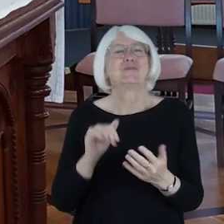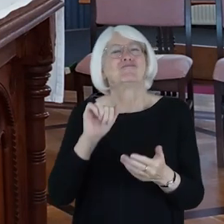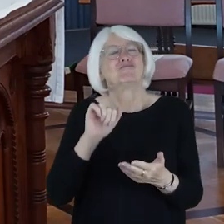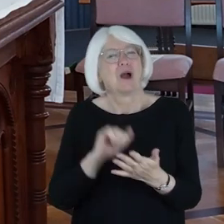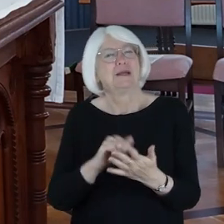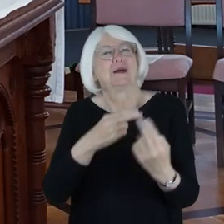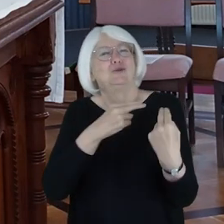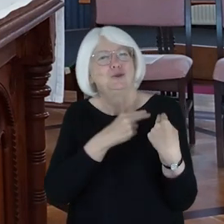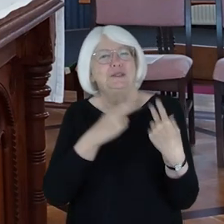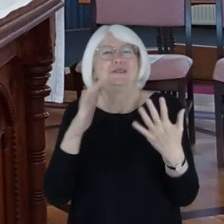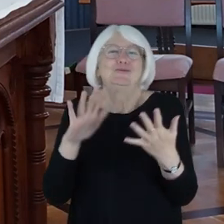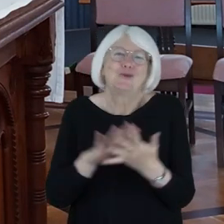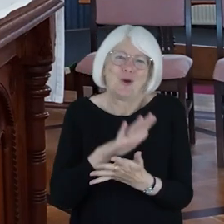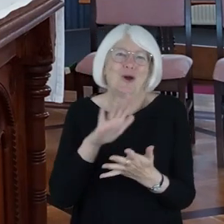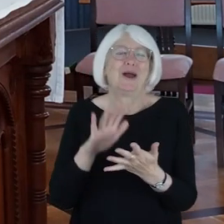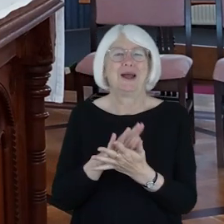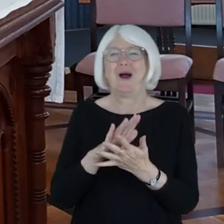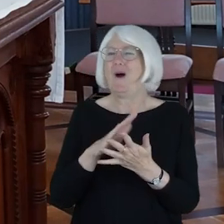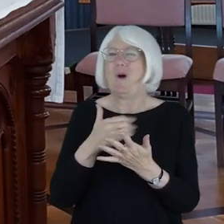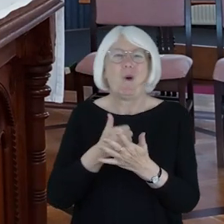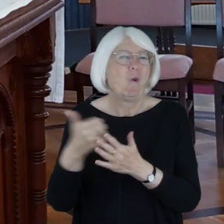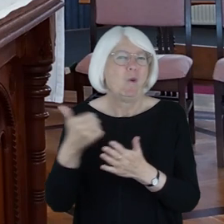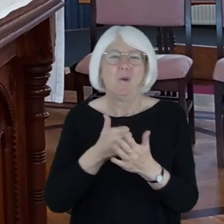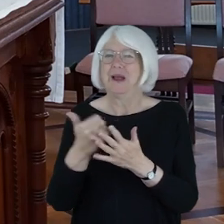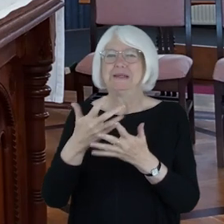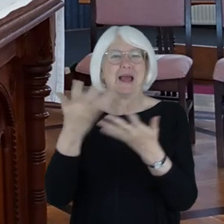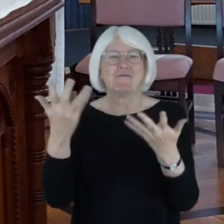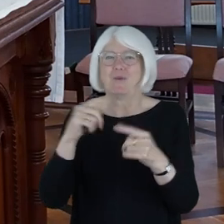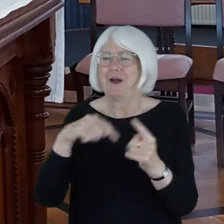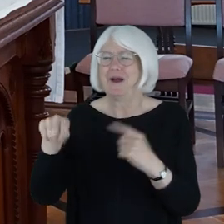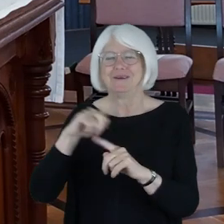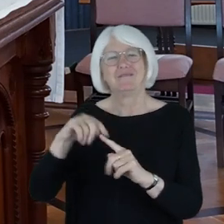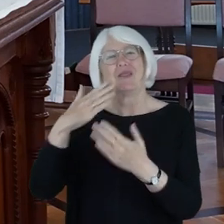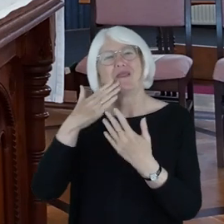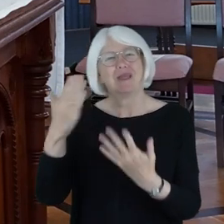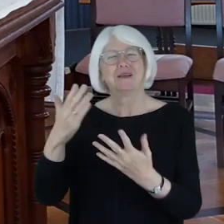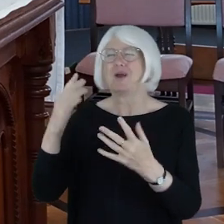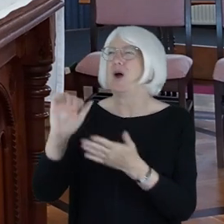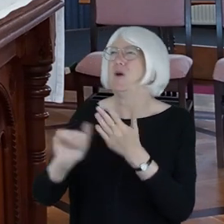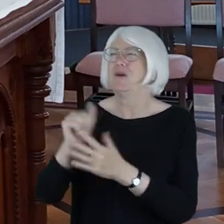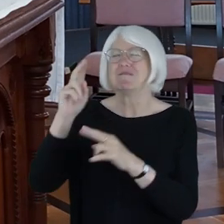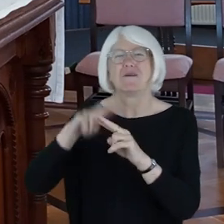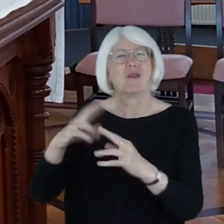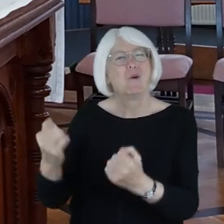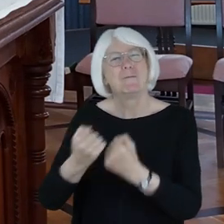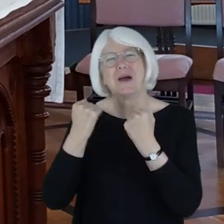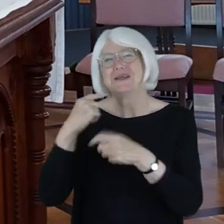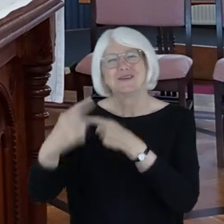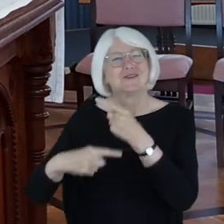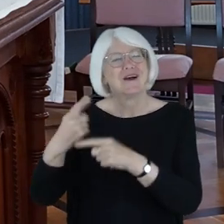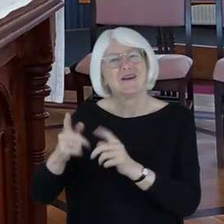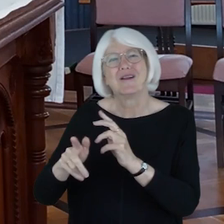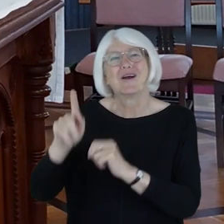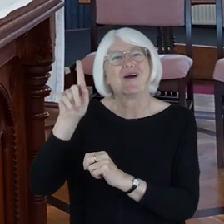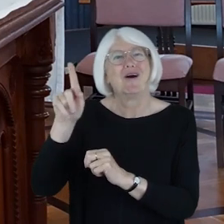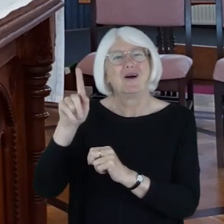our joy, always and everywhere to give you thanks, Holy Father, almighty and eternal God. For with the